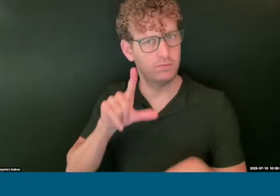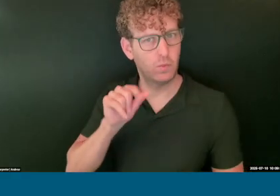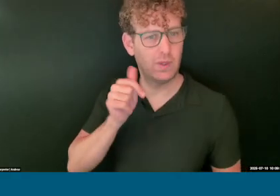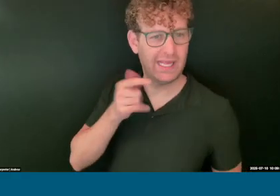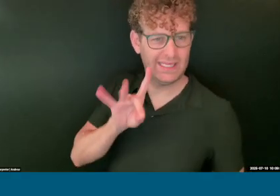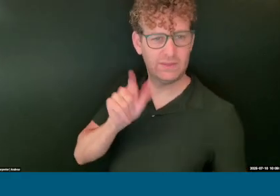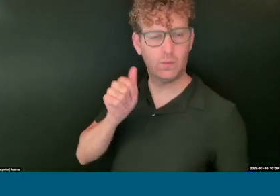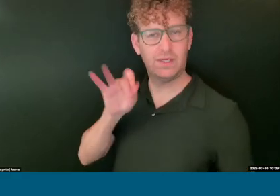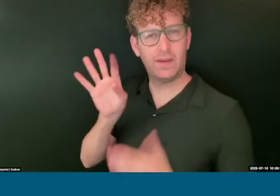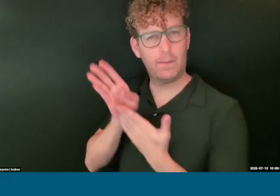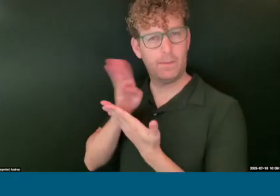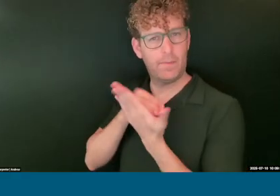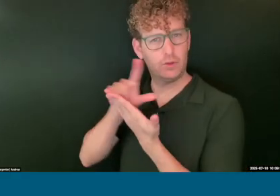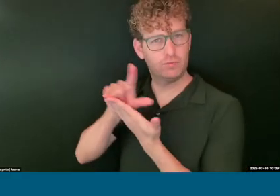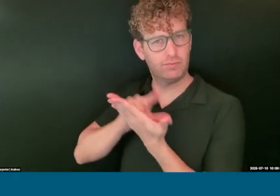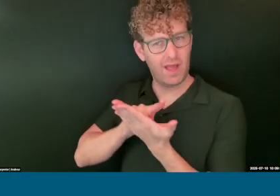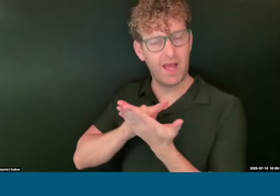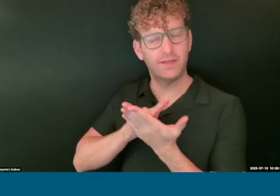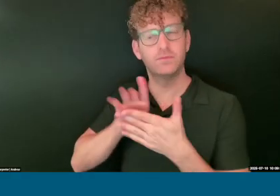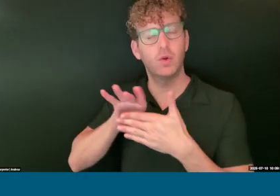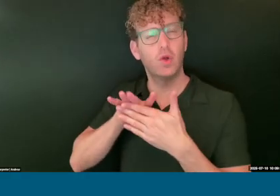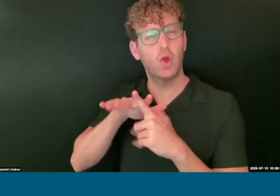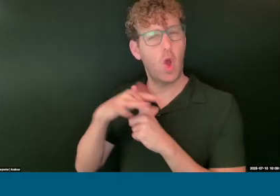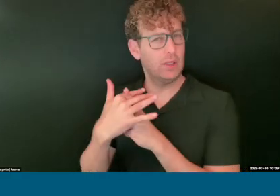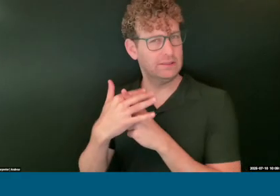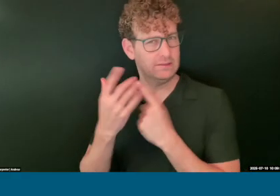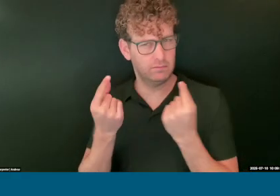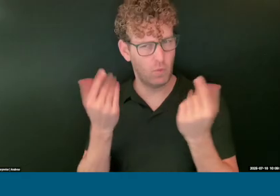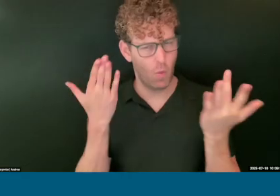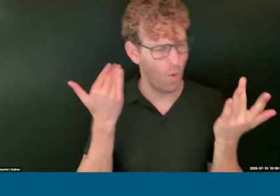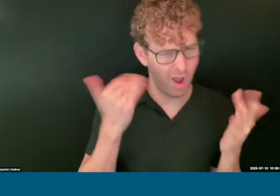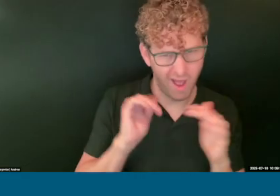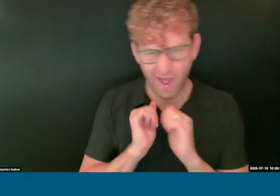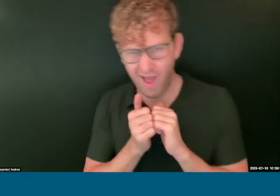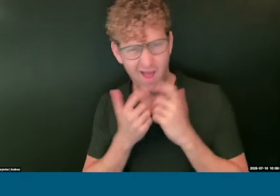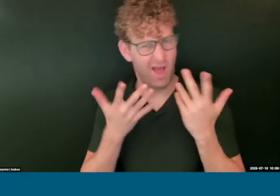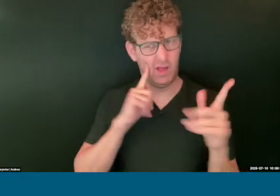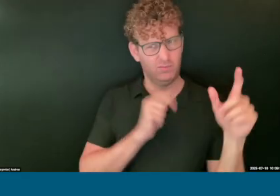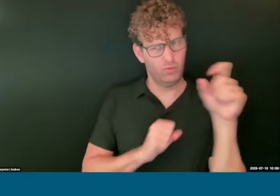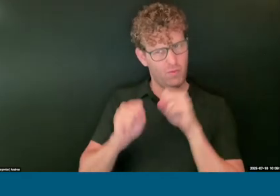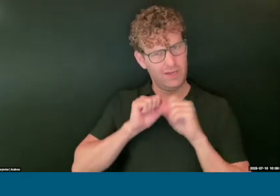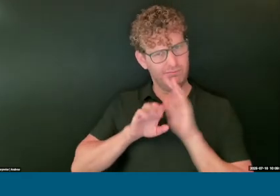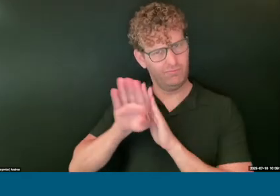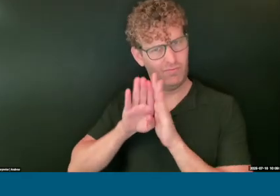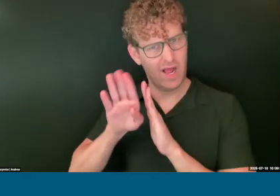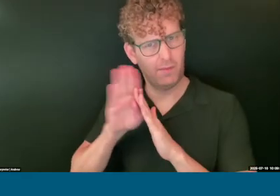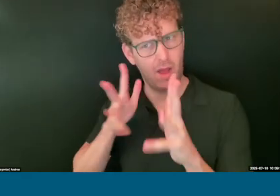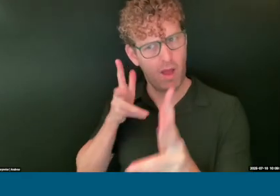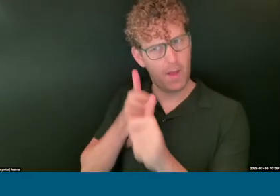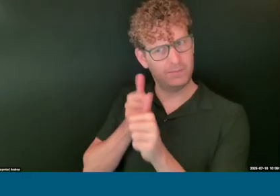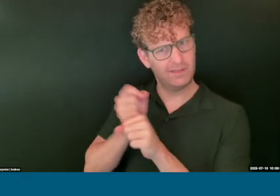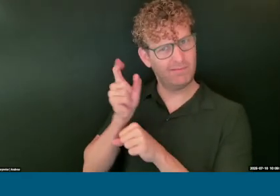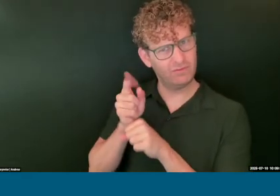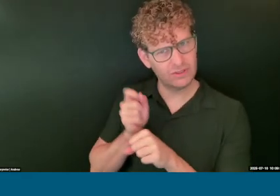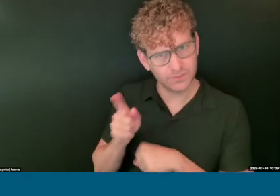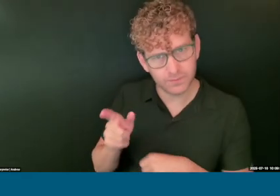To give some context for how and why this strategy is developed and updated each year, I will quickly go through